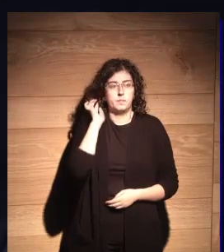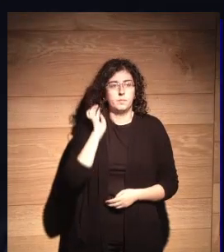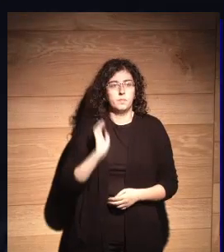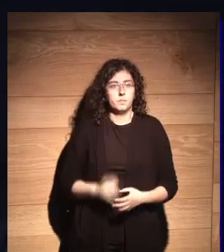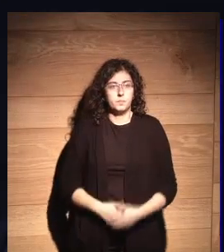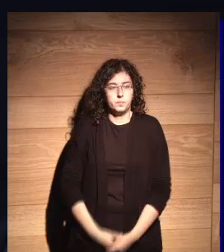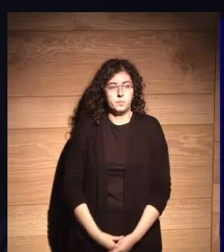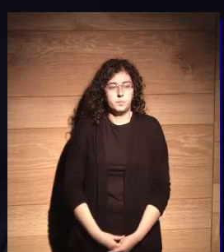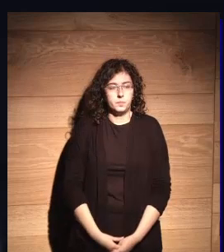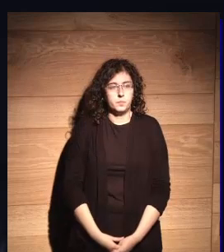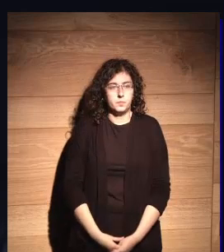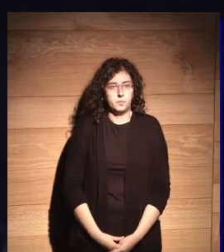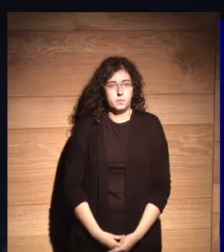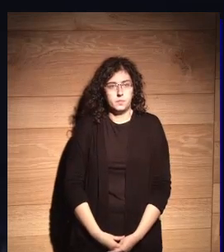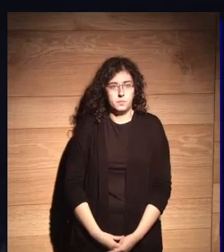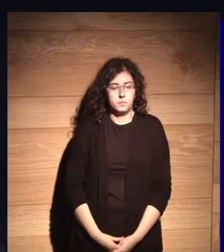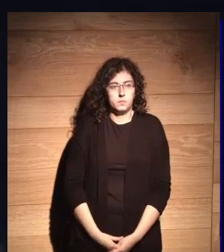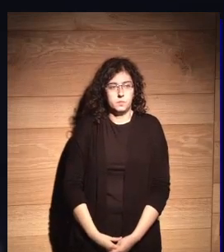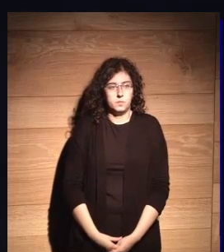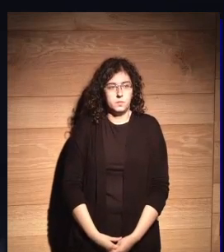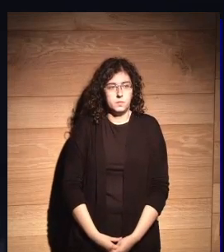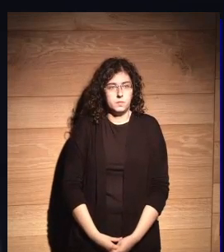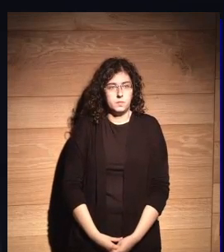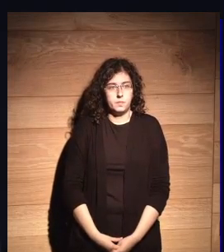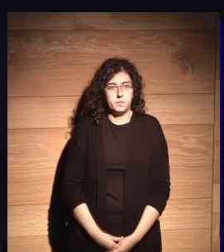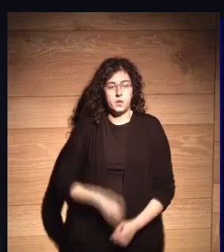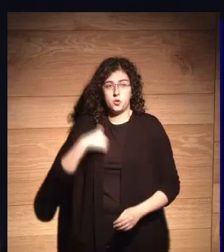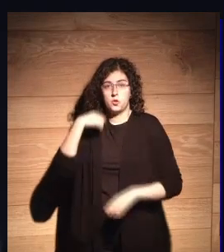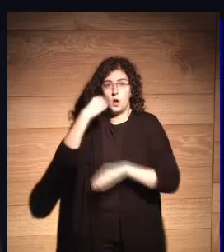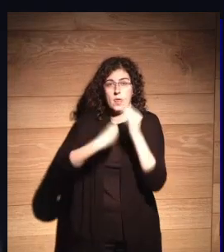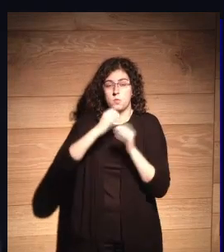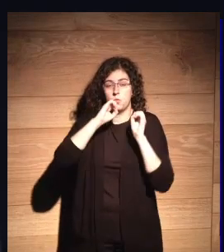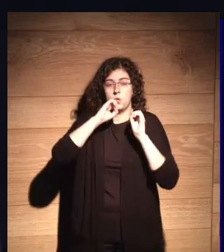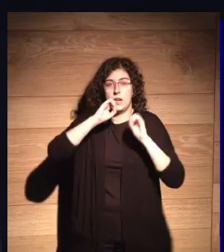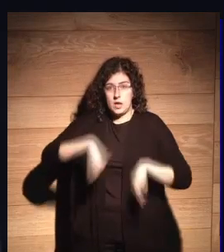Well, this is I did a story on the monsoon, again, a long time ago.